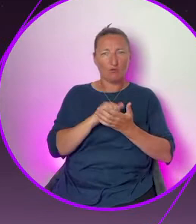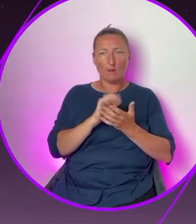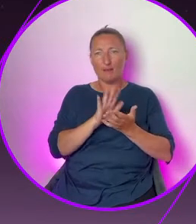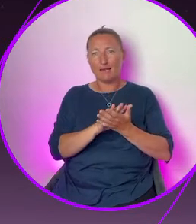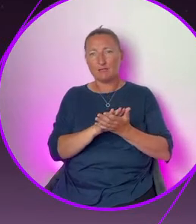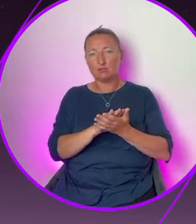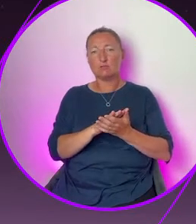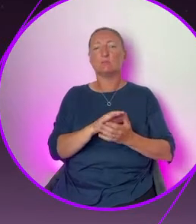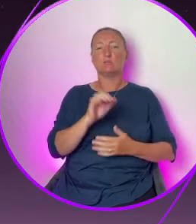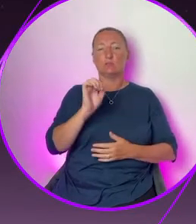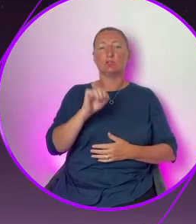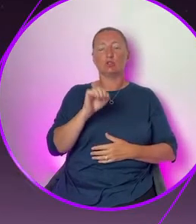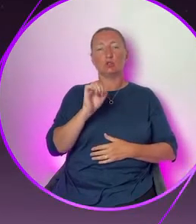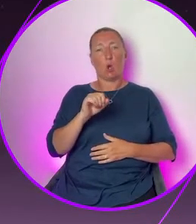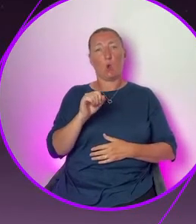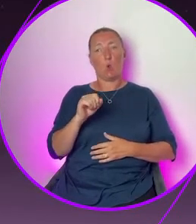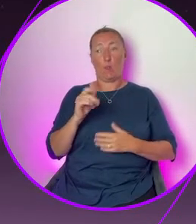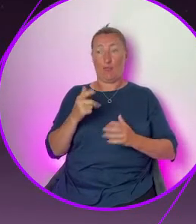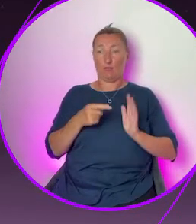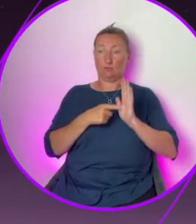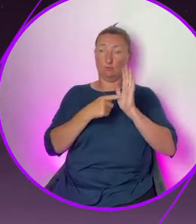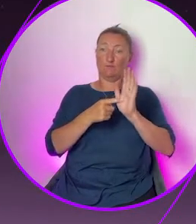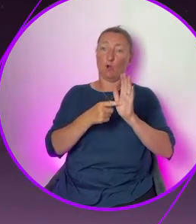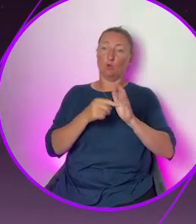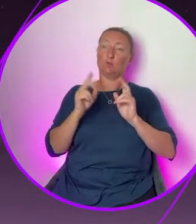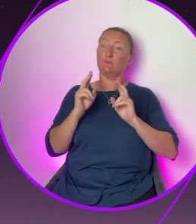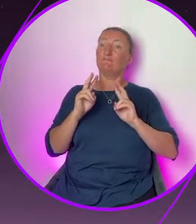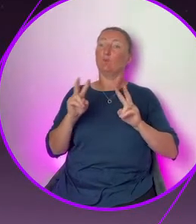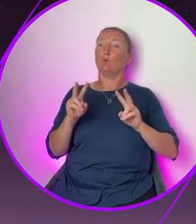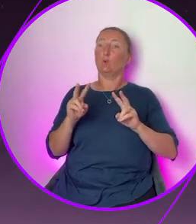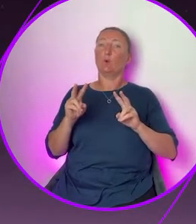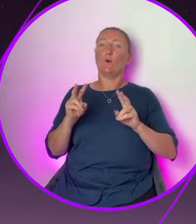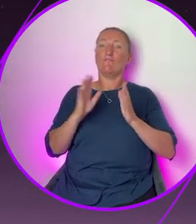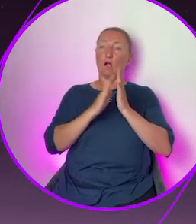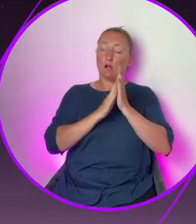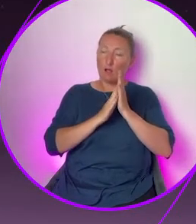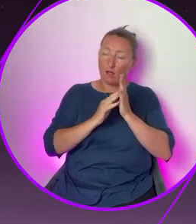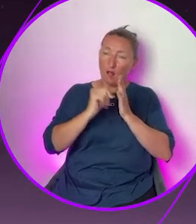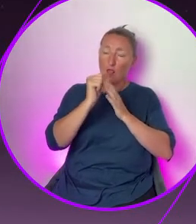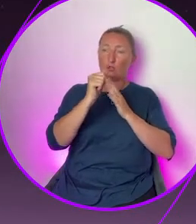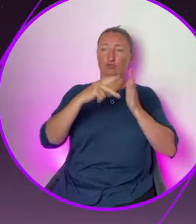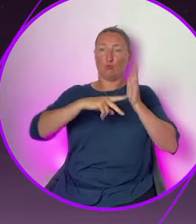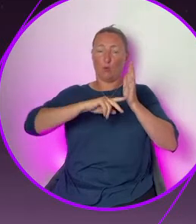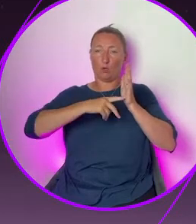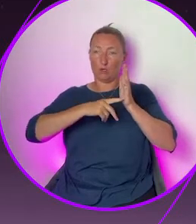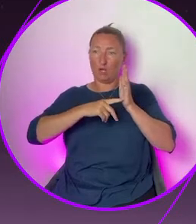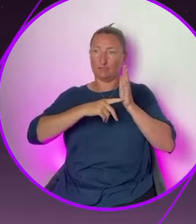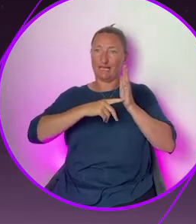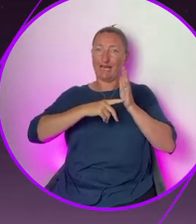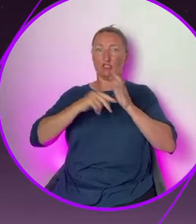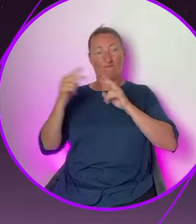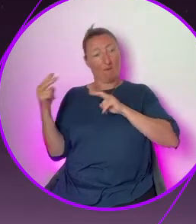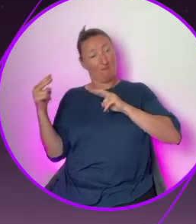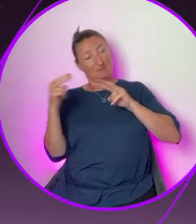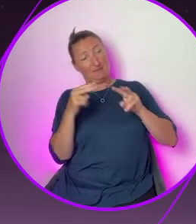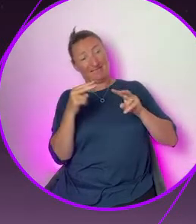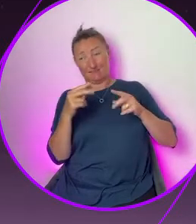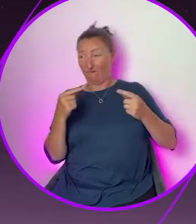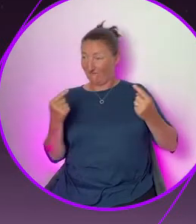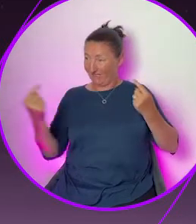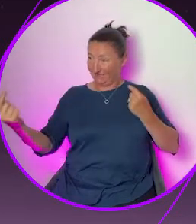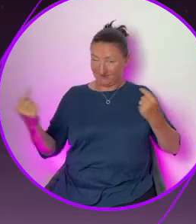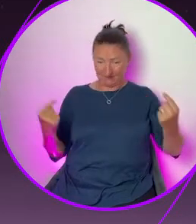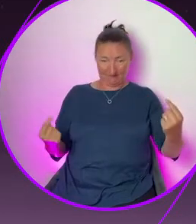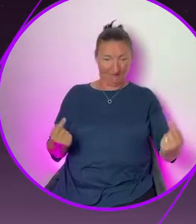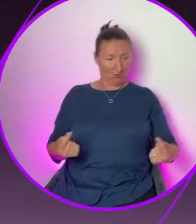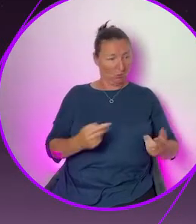UX of Art proposes a view on how cultural institutions serve different user communities from the perspective of individual organisations, policy